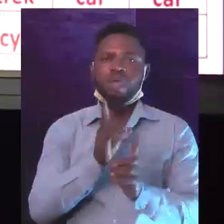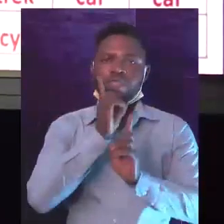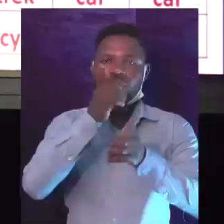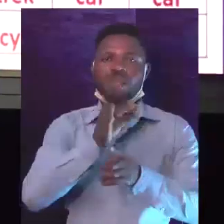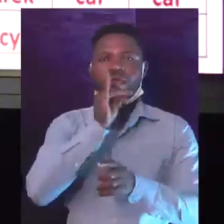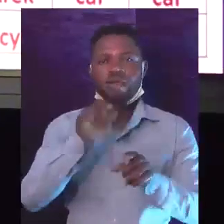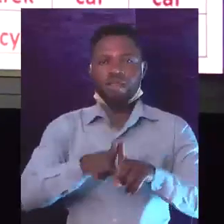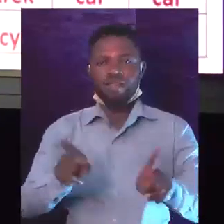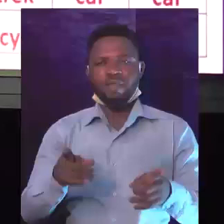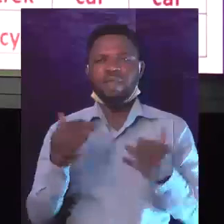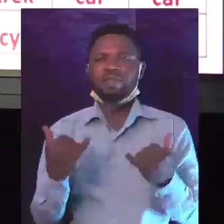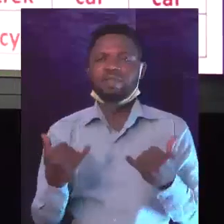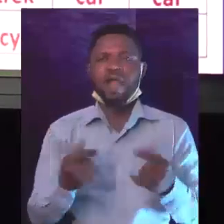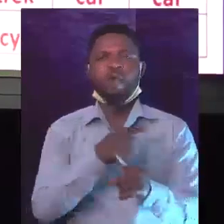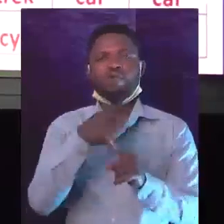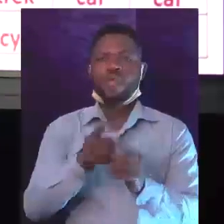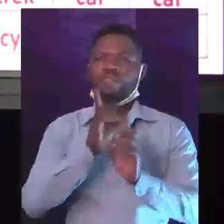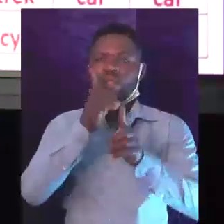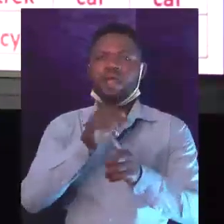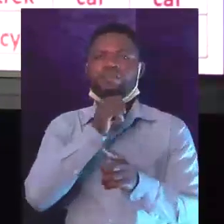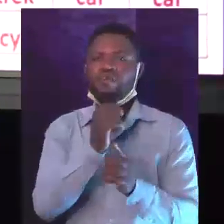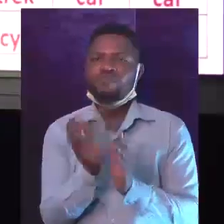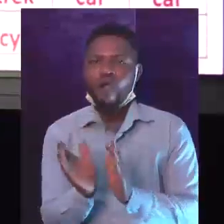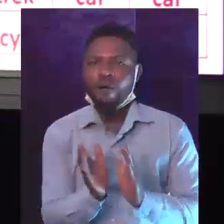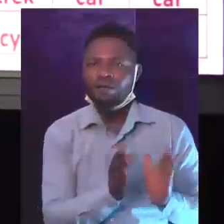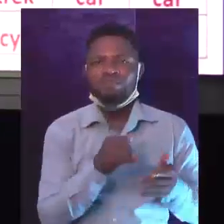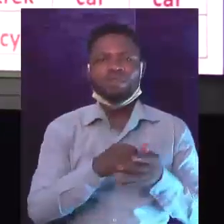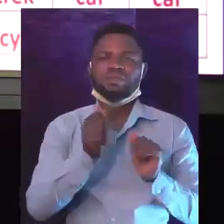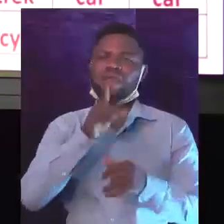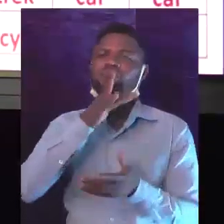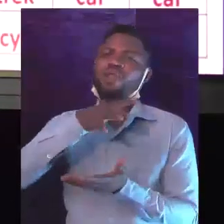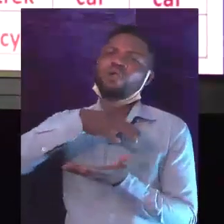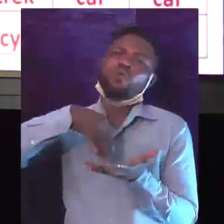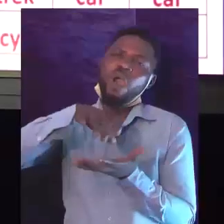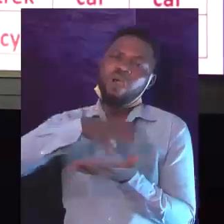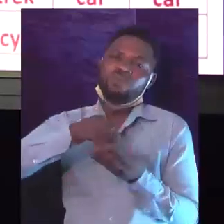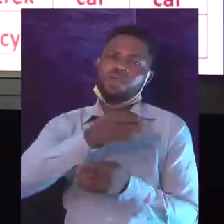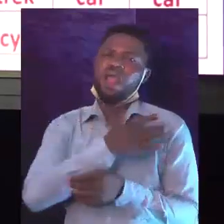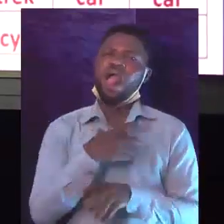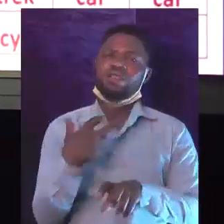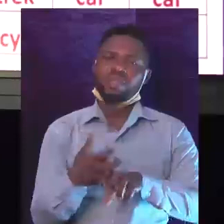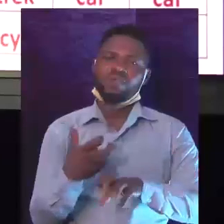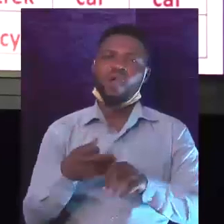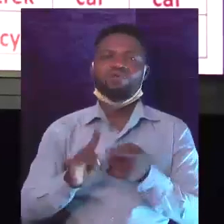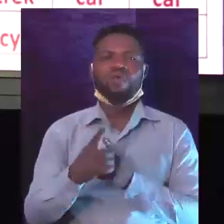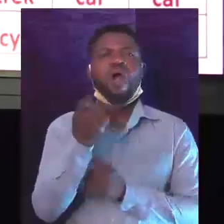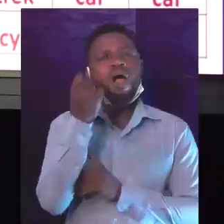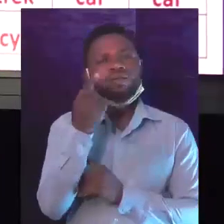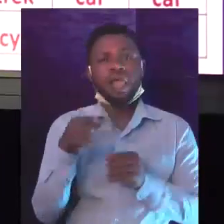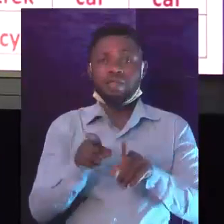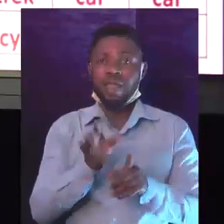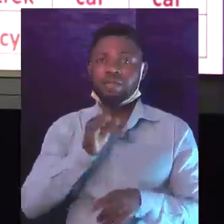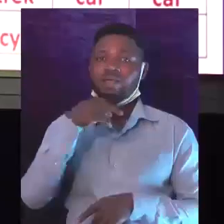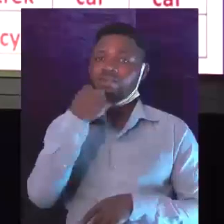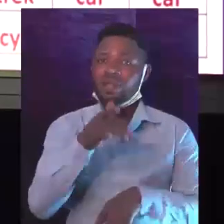different. Now, when data is not organized, it can be confusing and difficult to understand. Like I